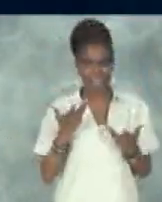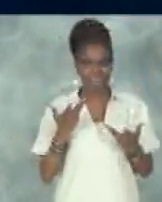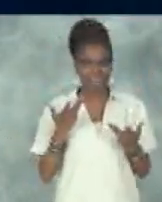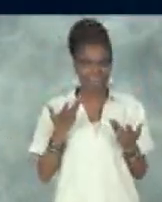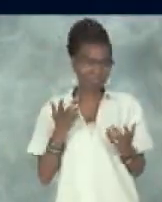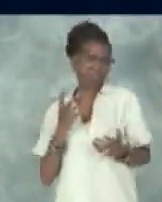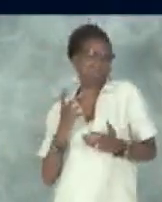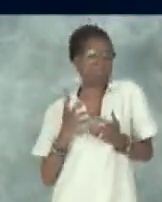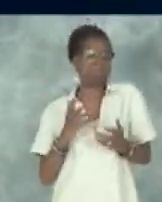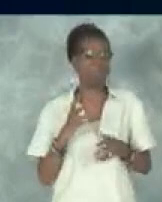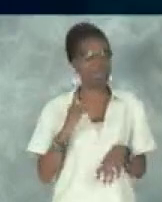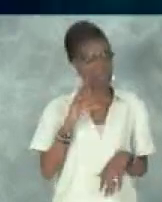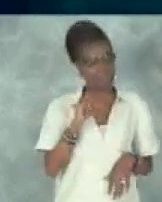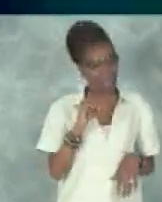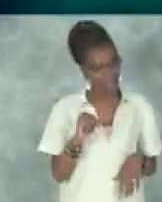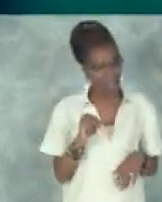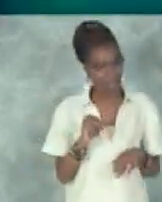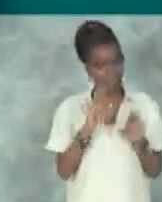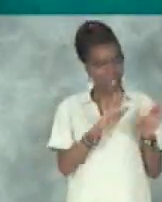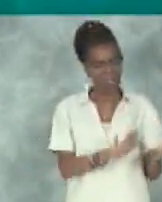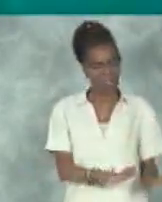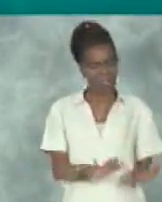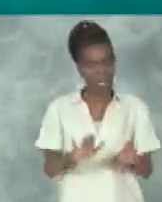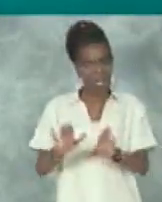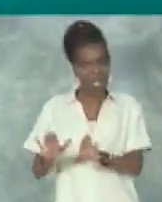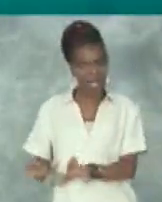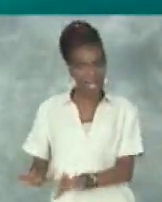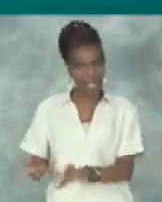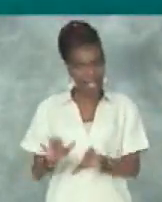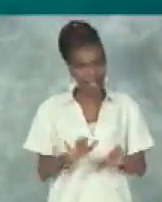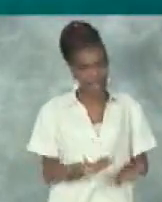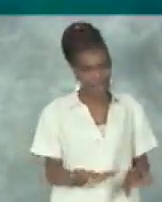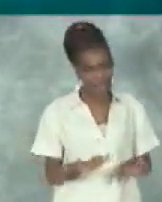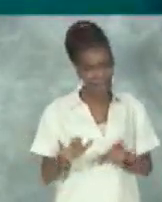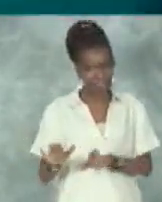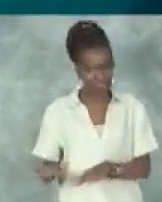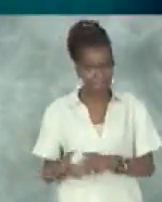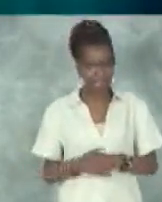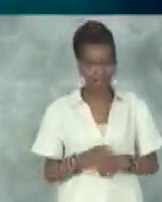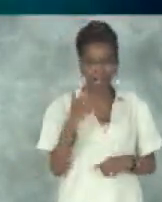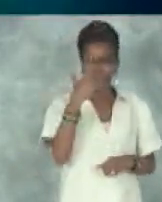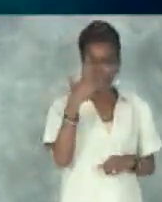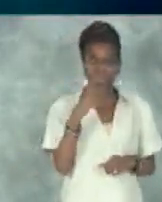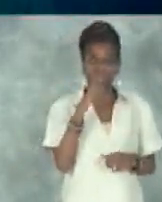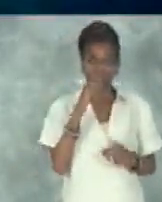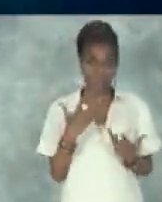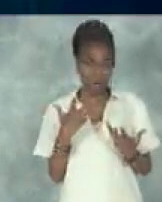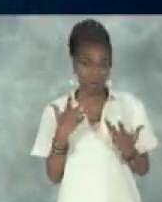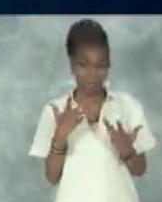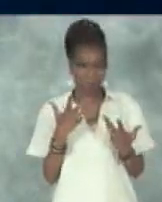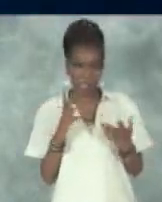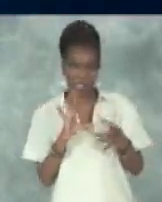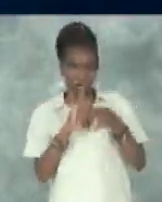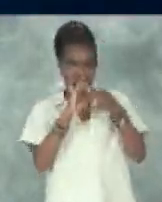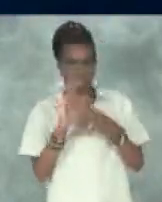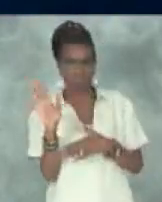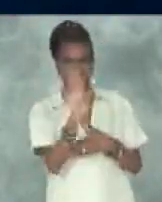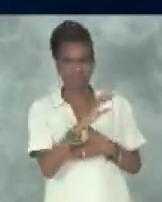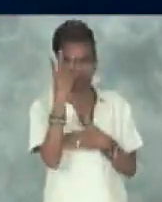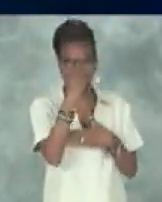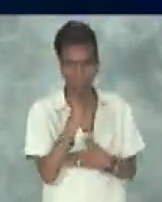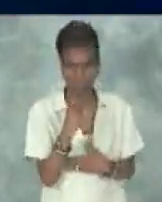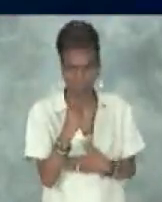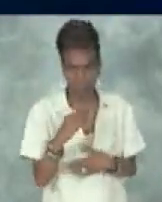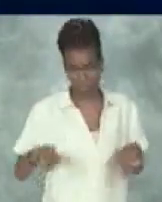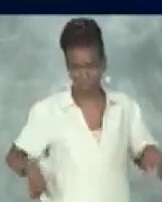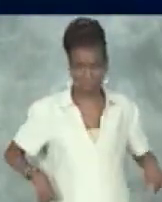for men and women is to not to seek your beauty in outward expression. And do you know